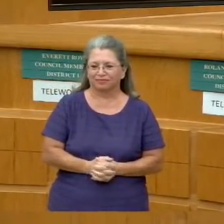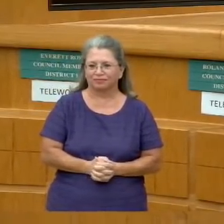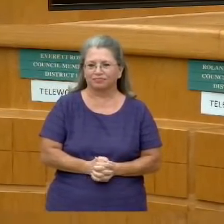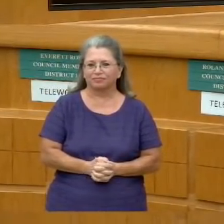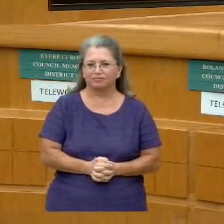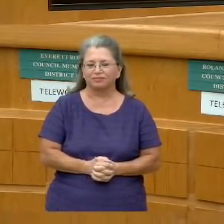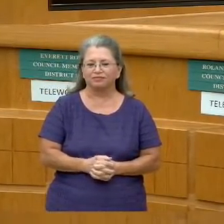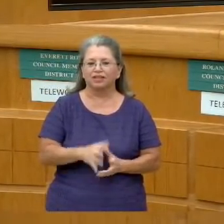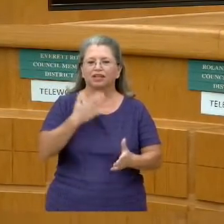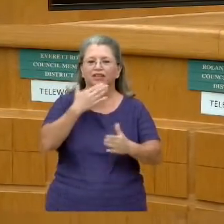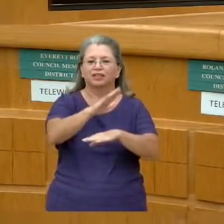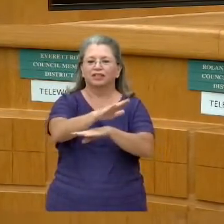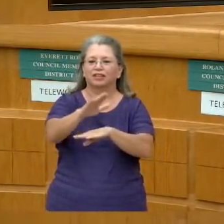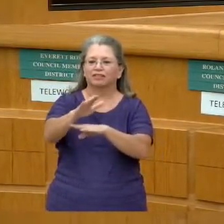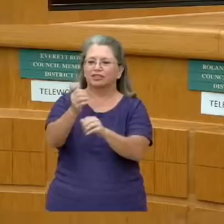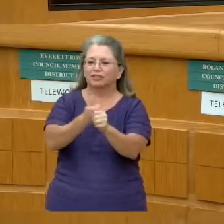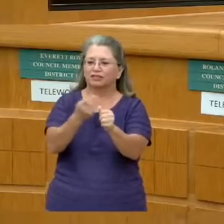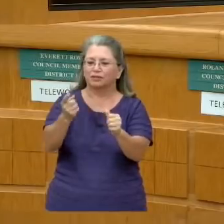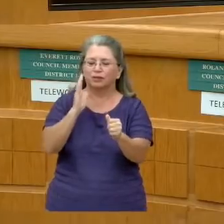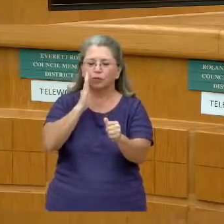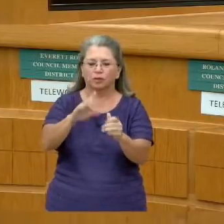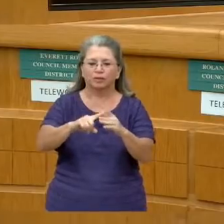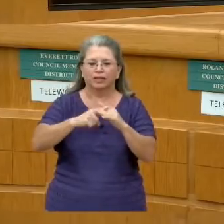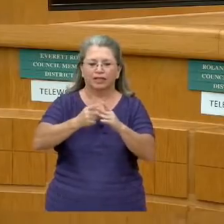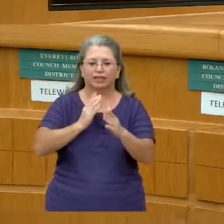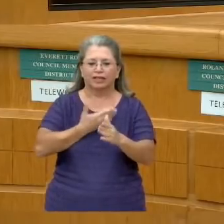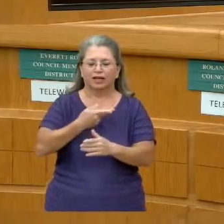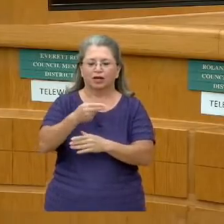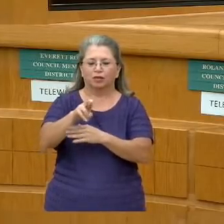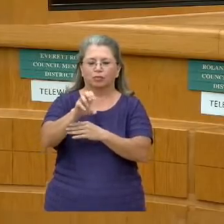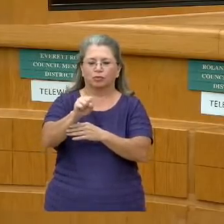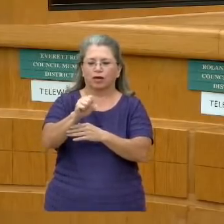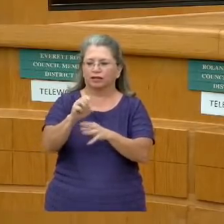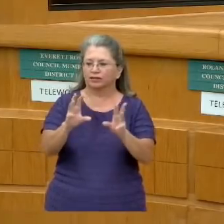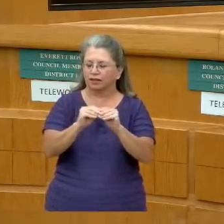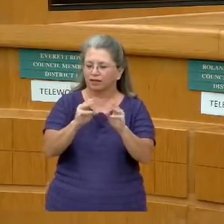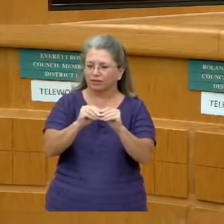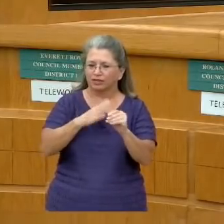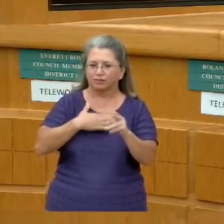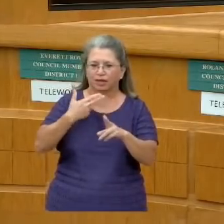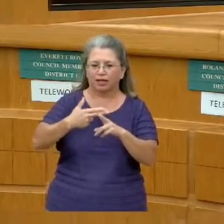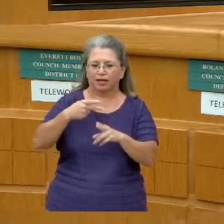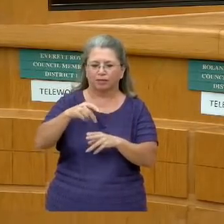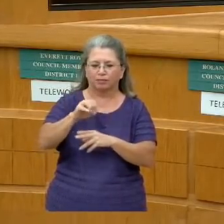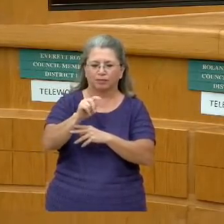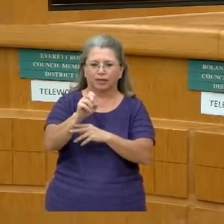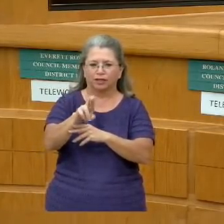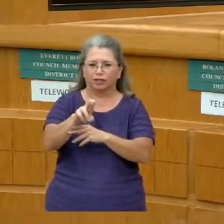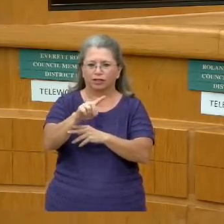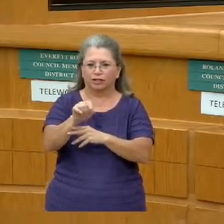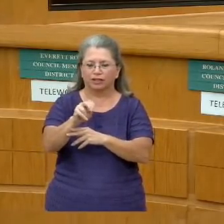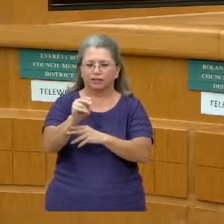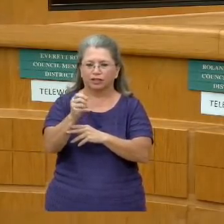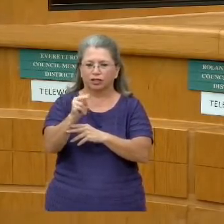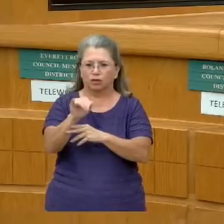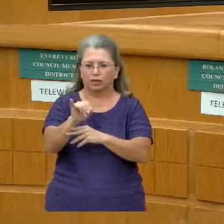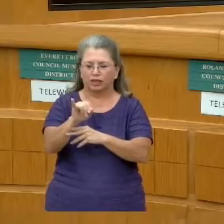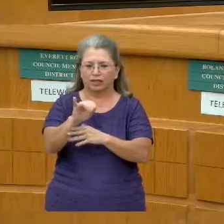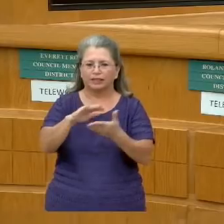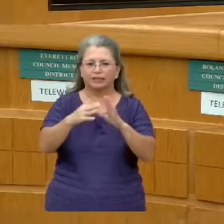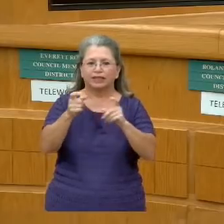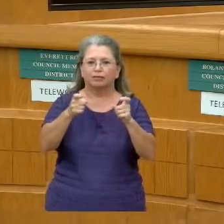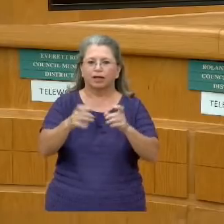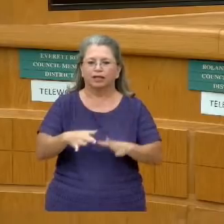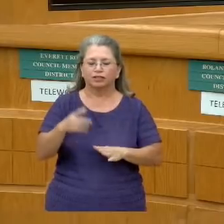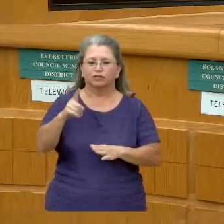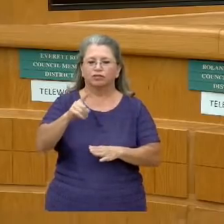All righty. Good afternoon, everybody. We're going to begin our press conference. My name is Peter Zanoni. I'm city manager for the city of Corpus